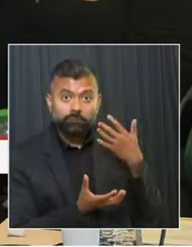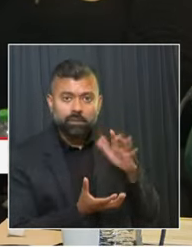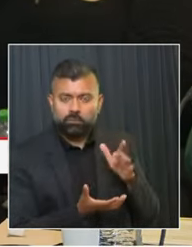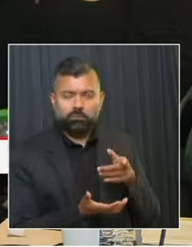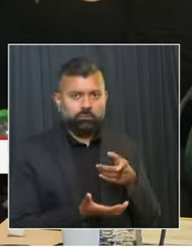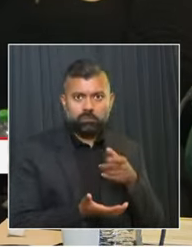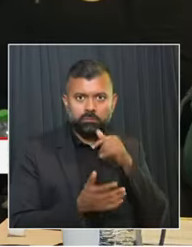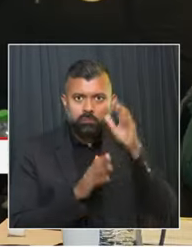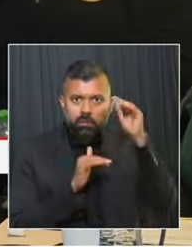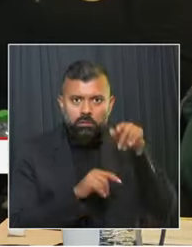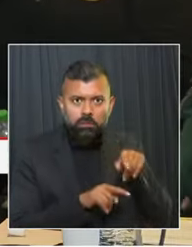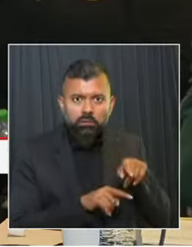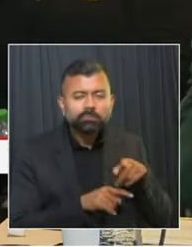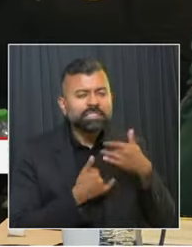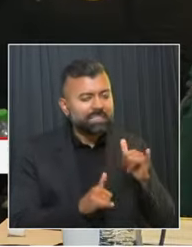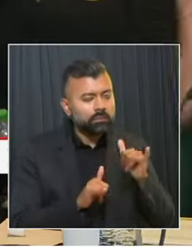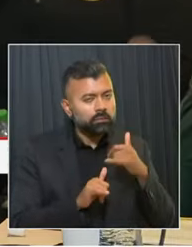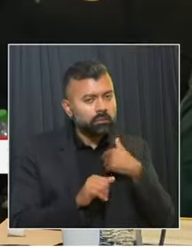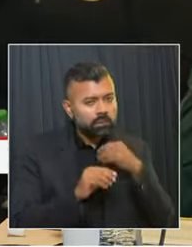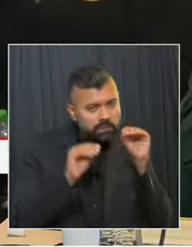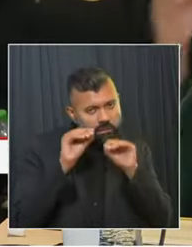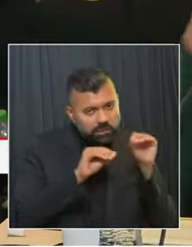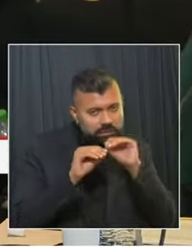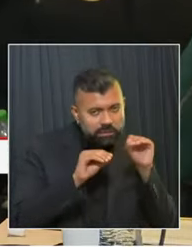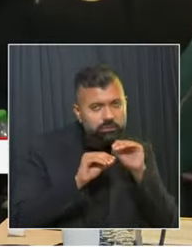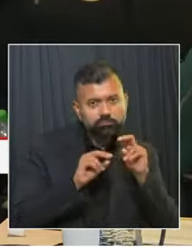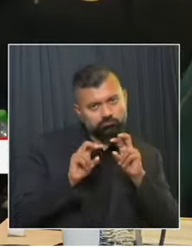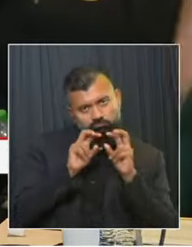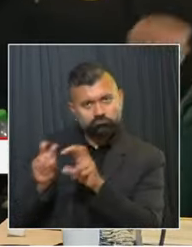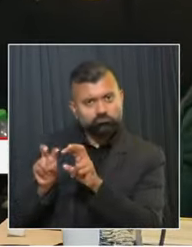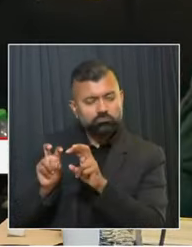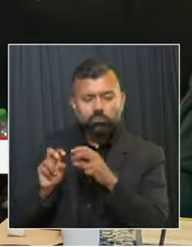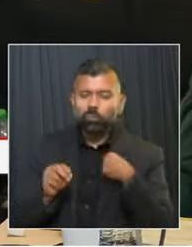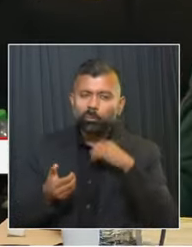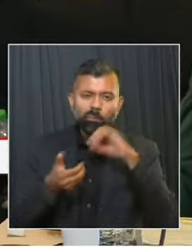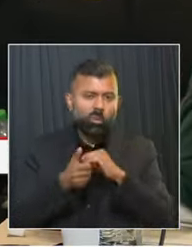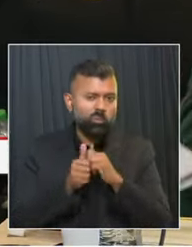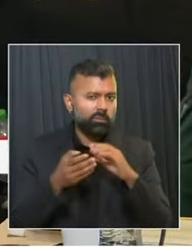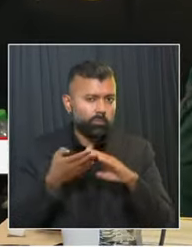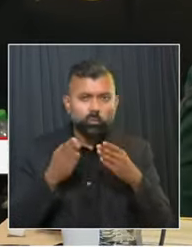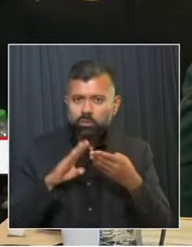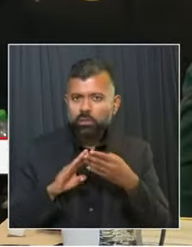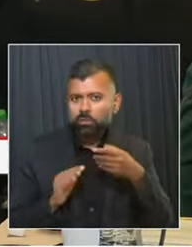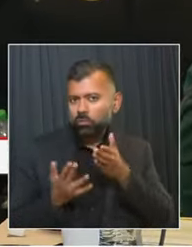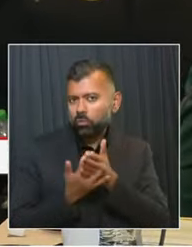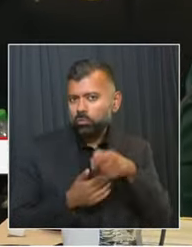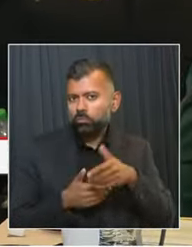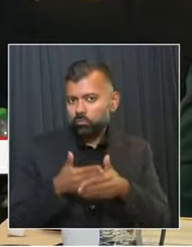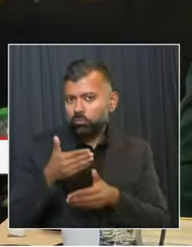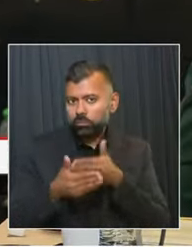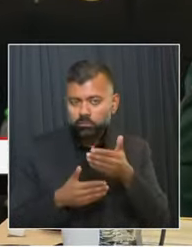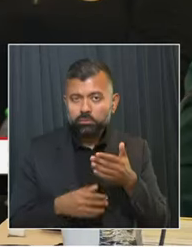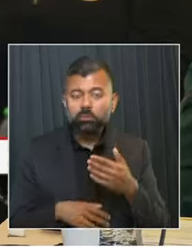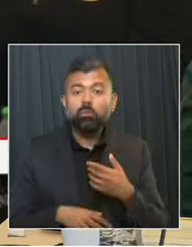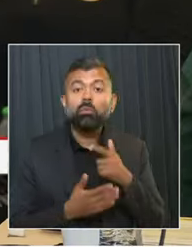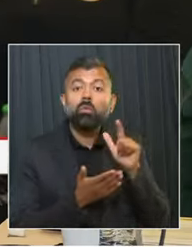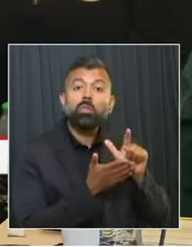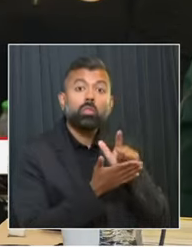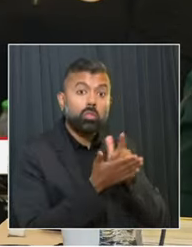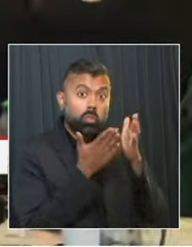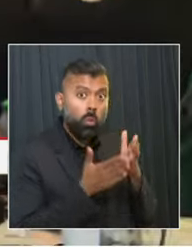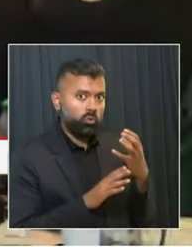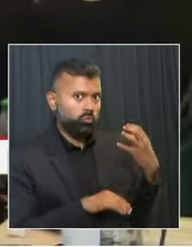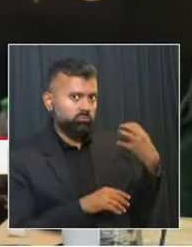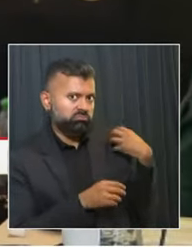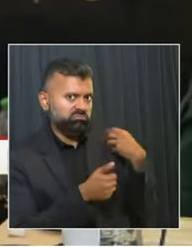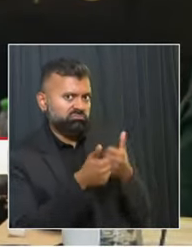process, we'll have to look at the totality of spend across the OAG, the ONES office, OVSJG, and other